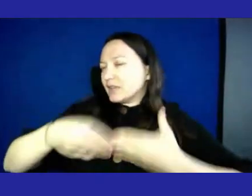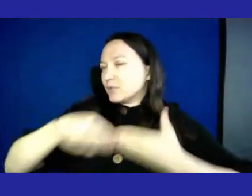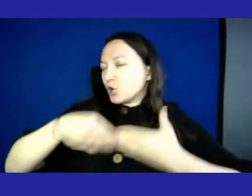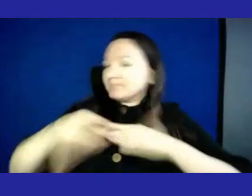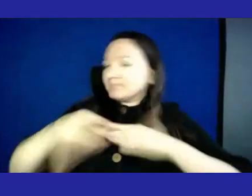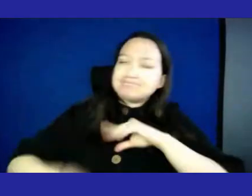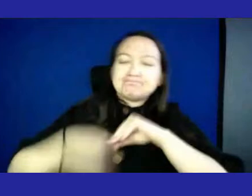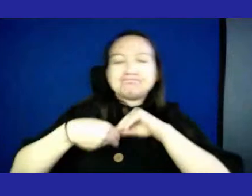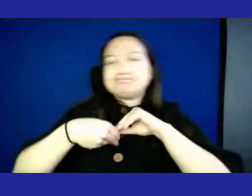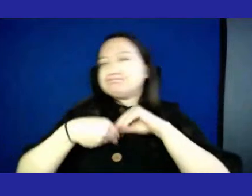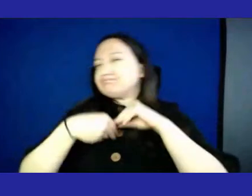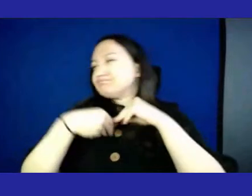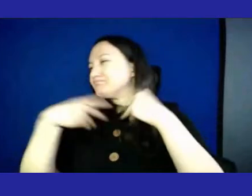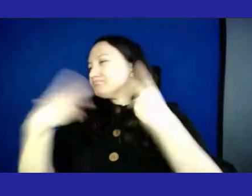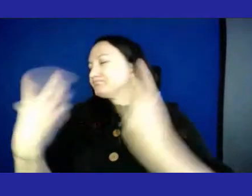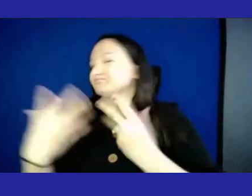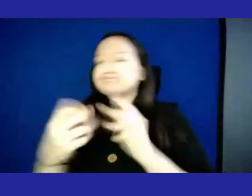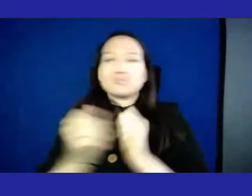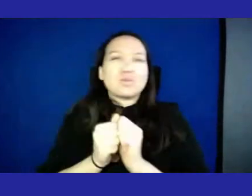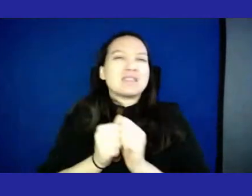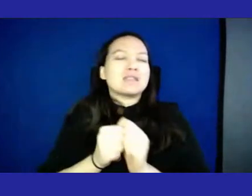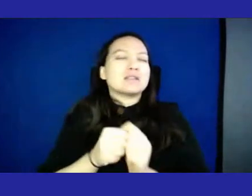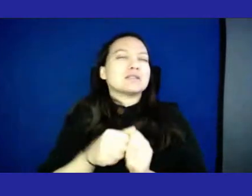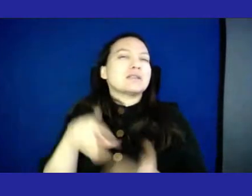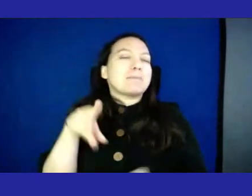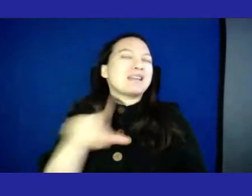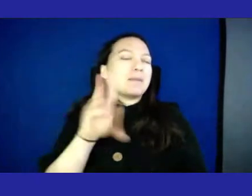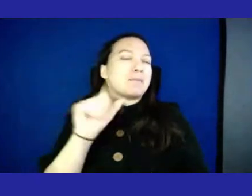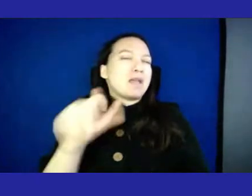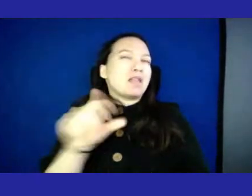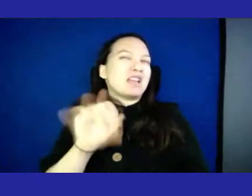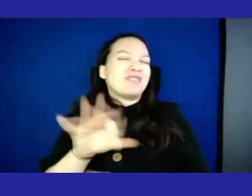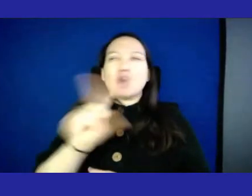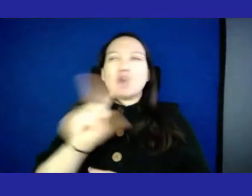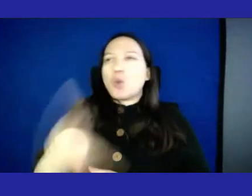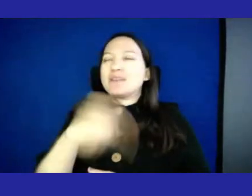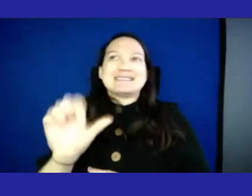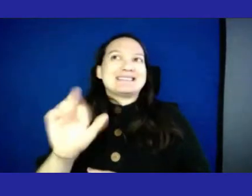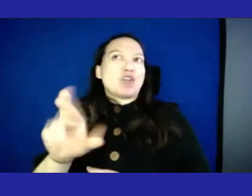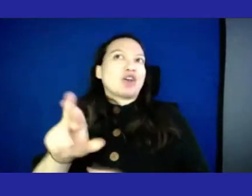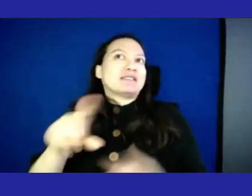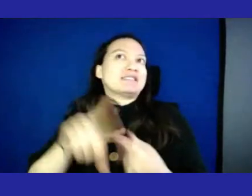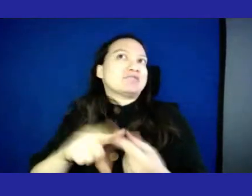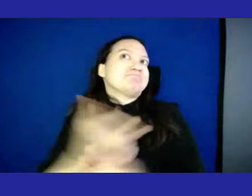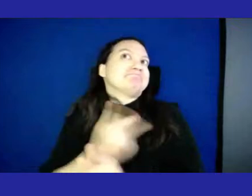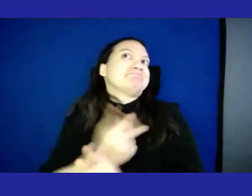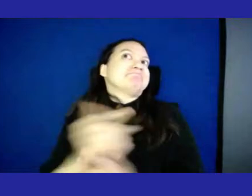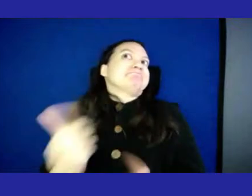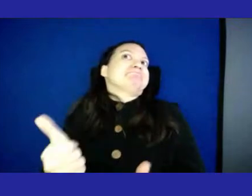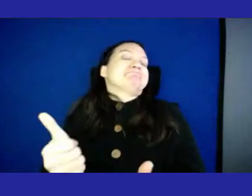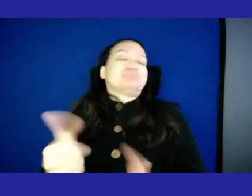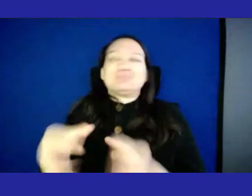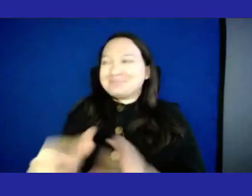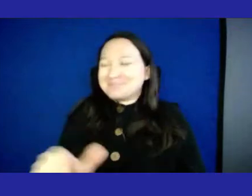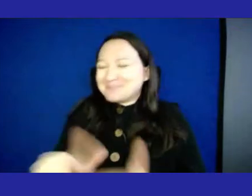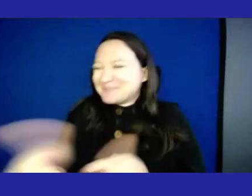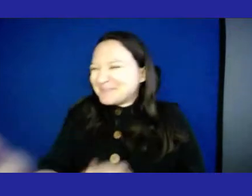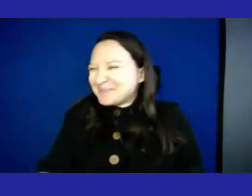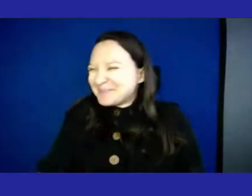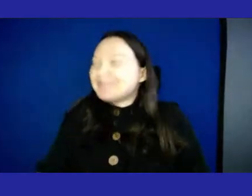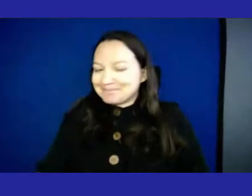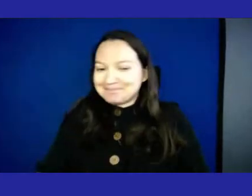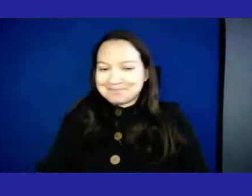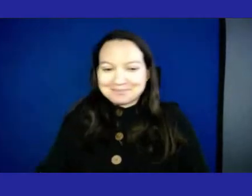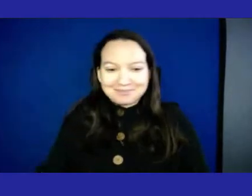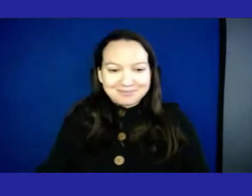anything onto omnibus spending bills, or if they're just going to be doing CRs until they can kind of figure their stuff out. But we